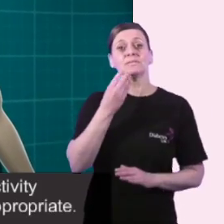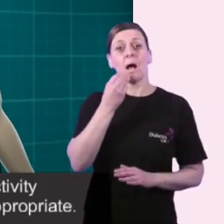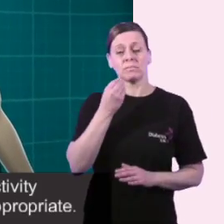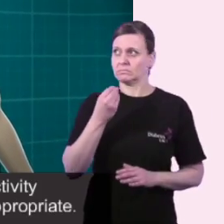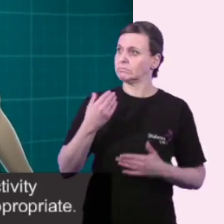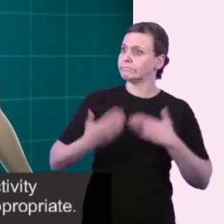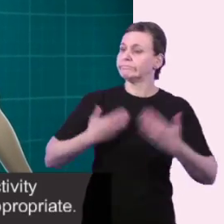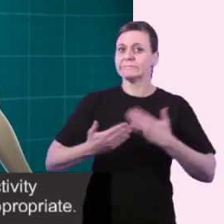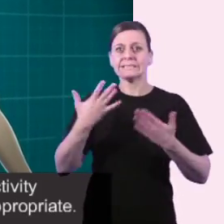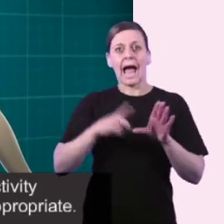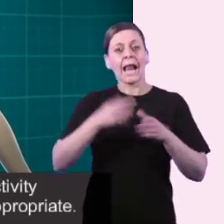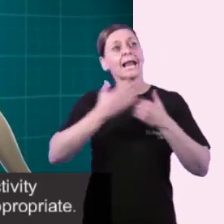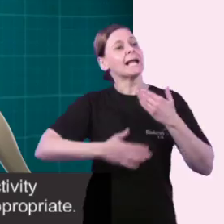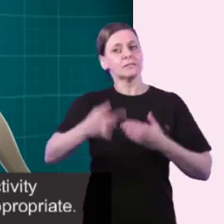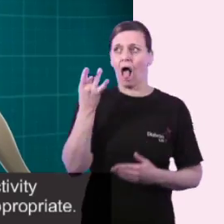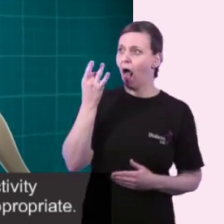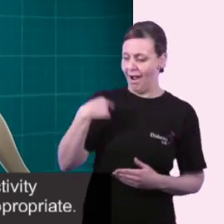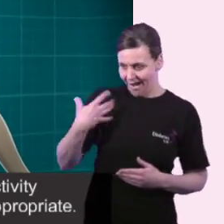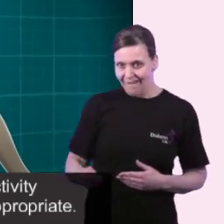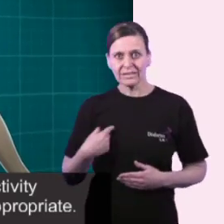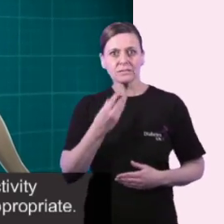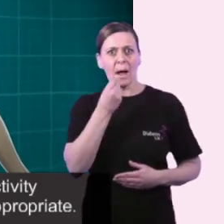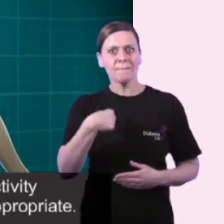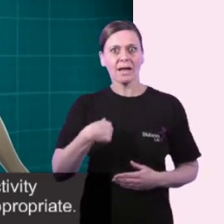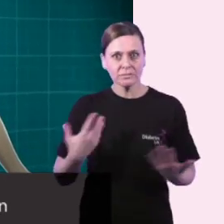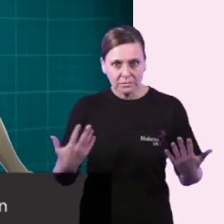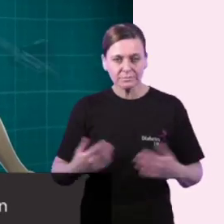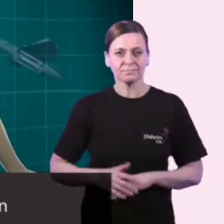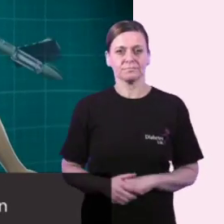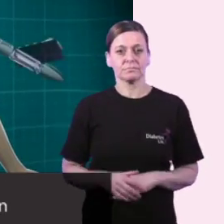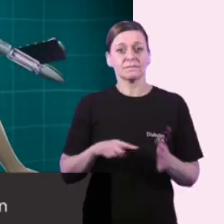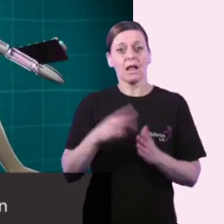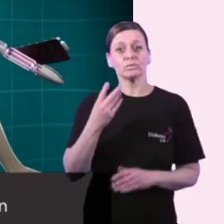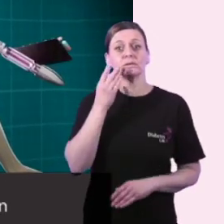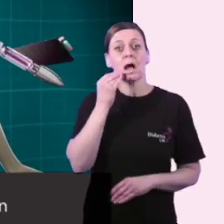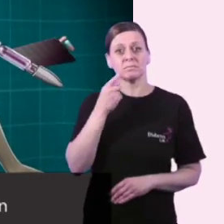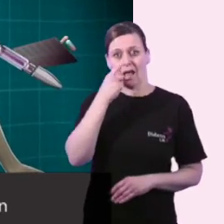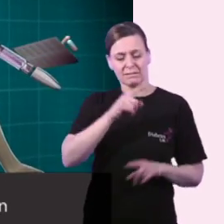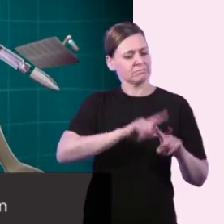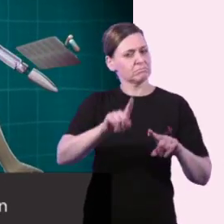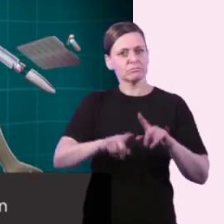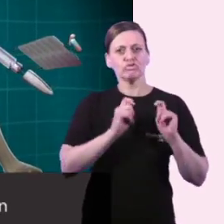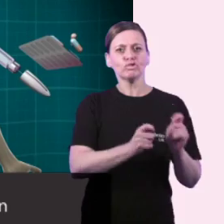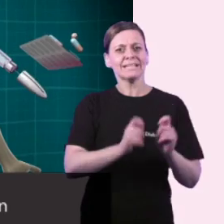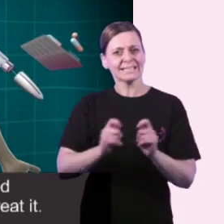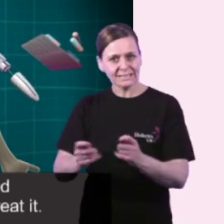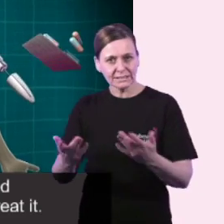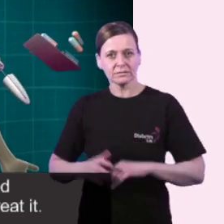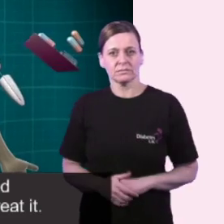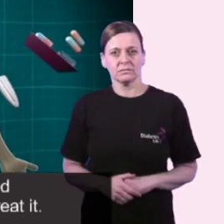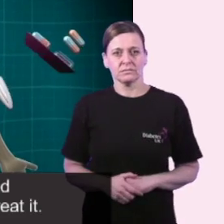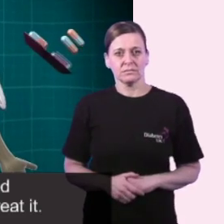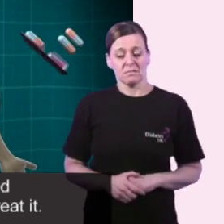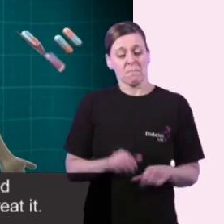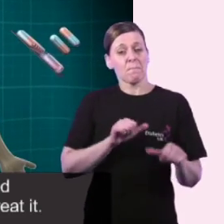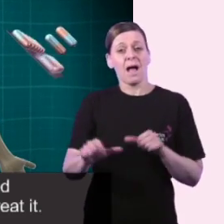activity or lose any weight that may be appropriate. But type 2 diabetes is a progressive condition and most people will need